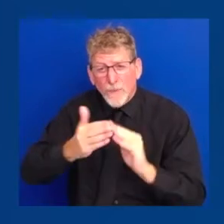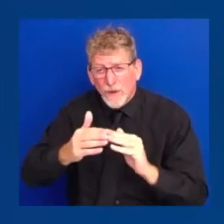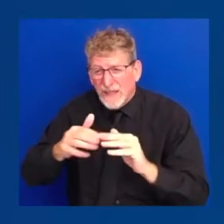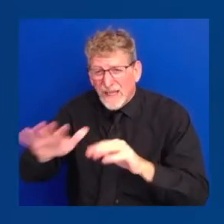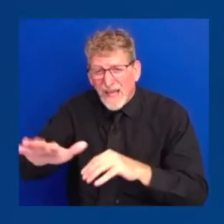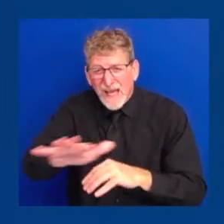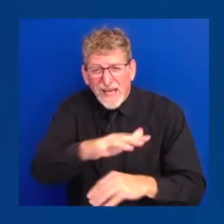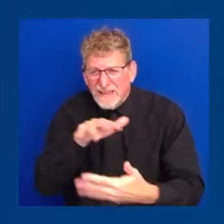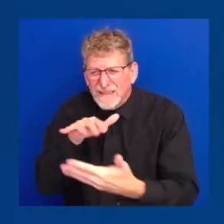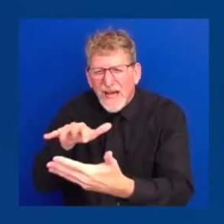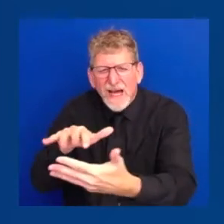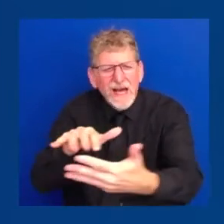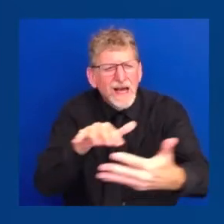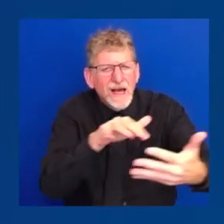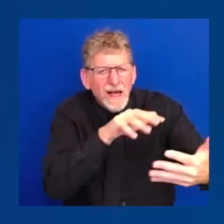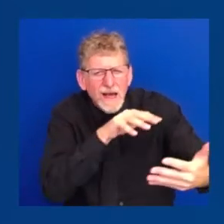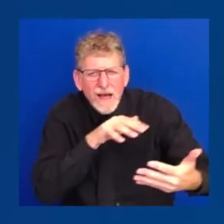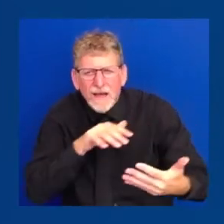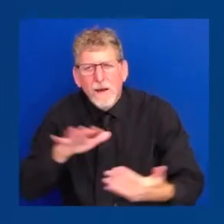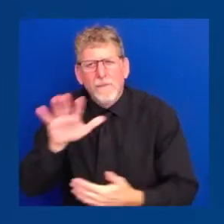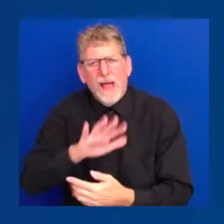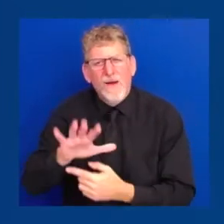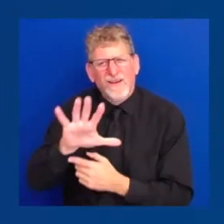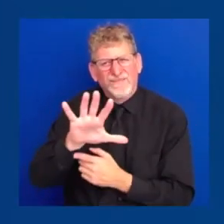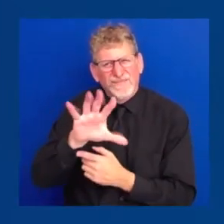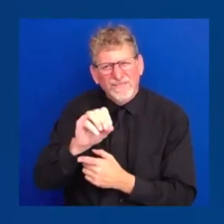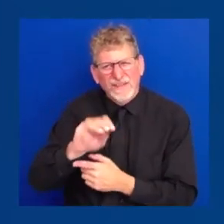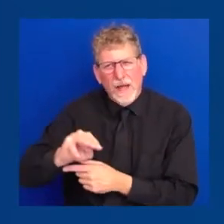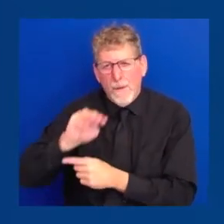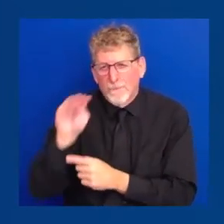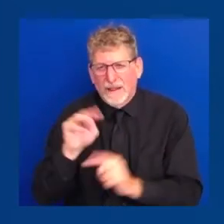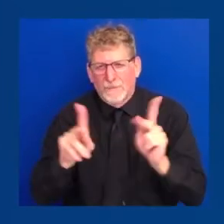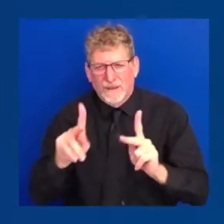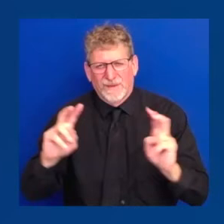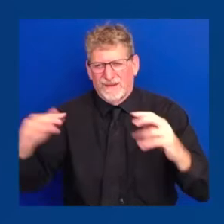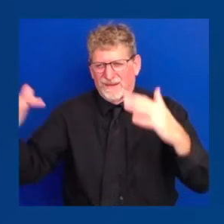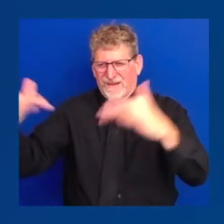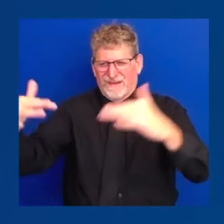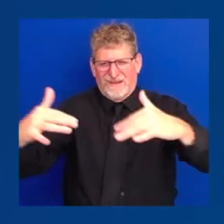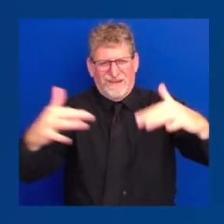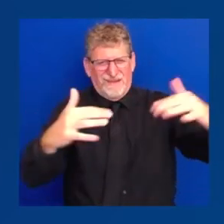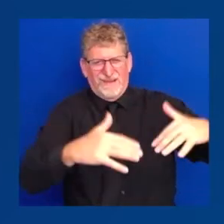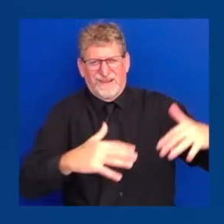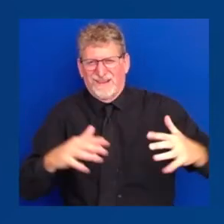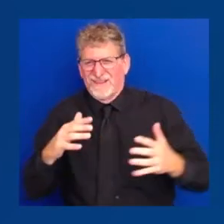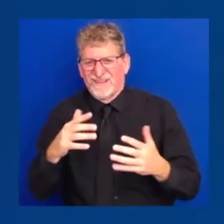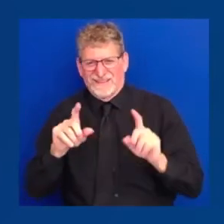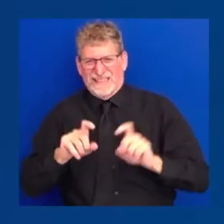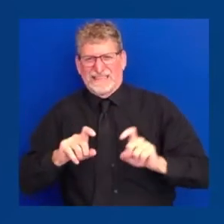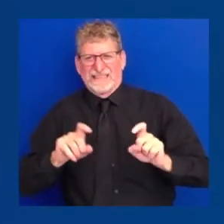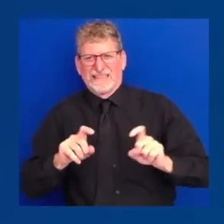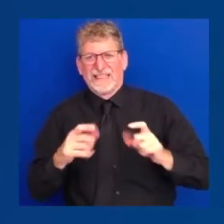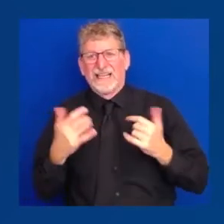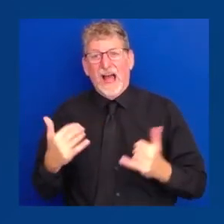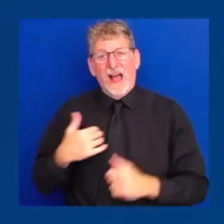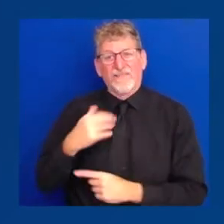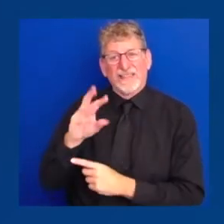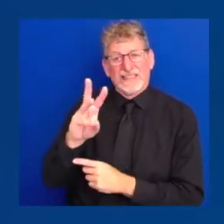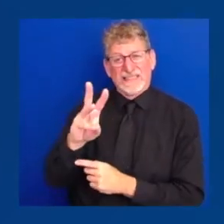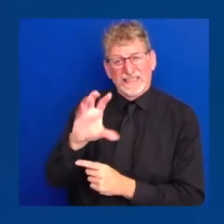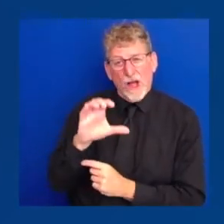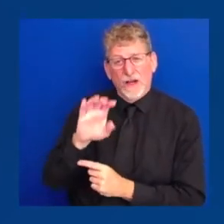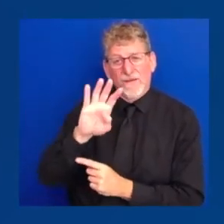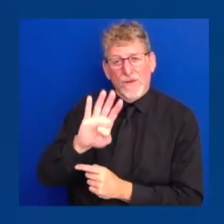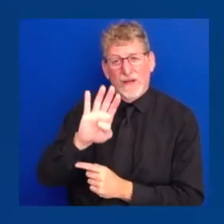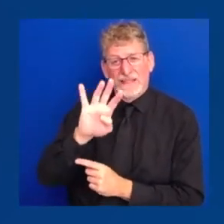continued expansion, we now have 647 testing sites publicly reporting on COVID Data Tracker, and we are